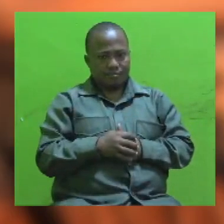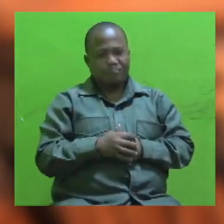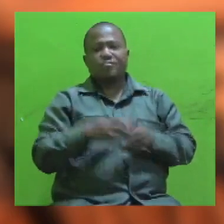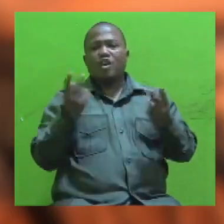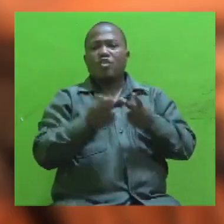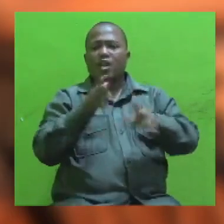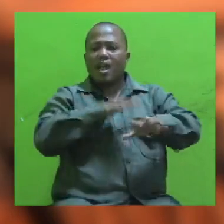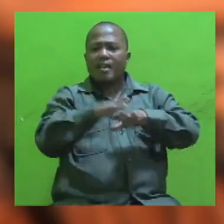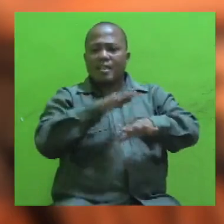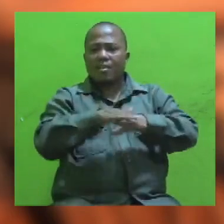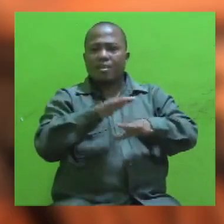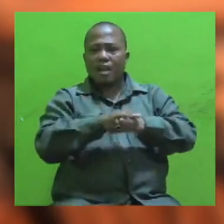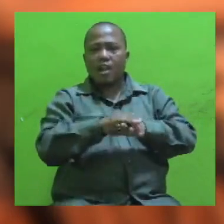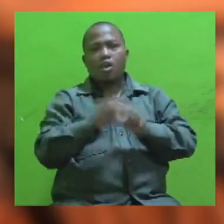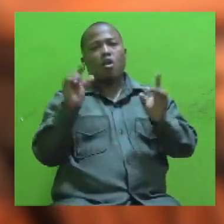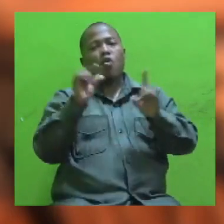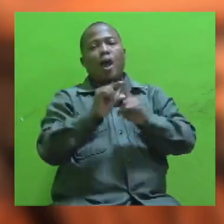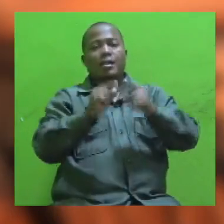to describe the ward development,